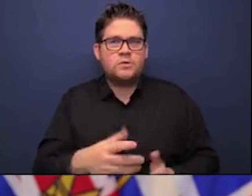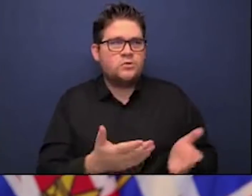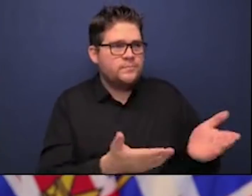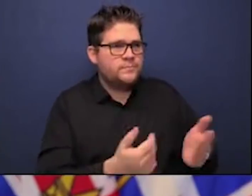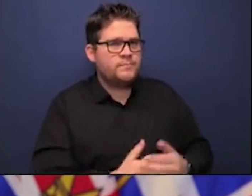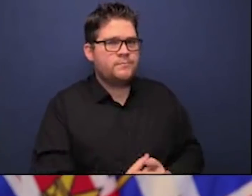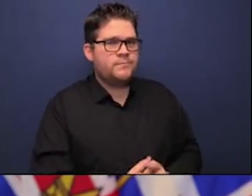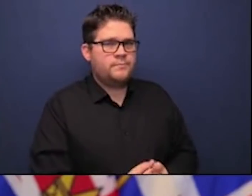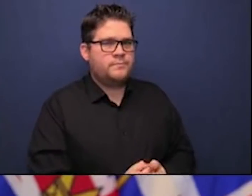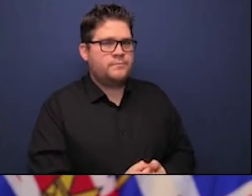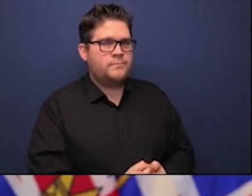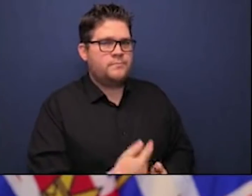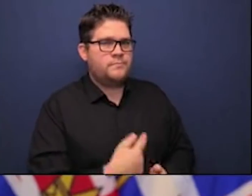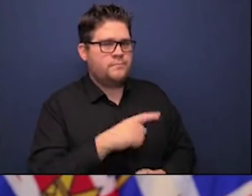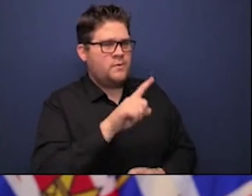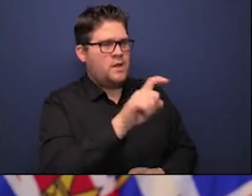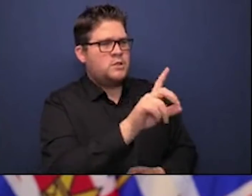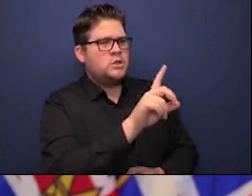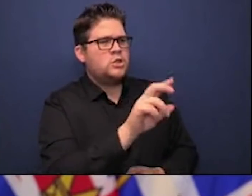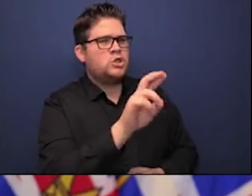question for Dr. Henry, I guess. What's the latest data